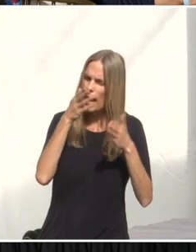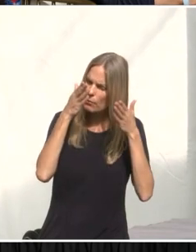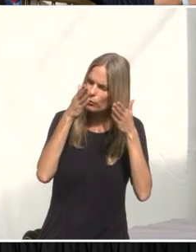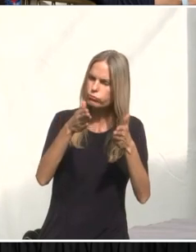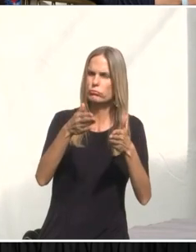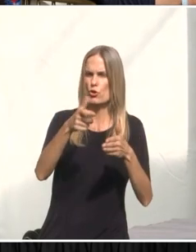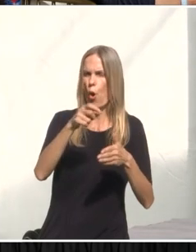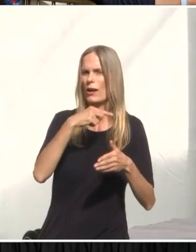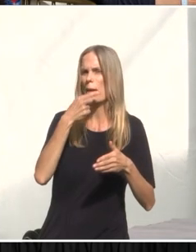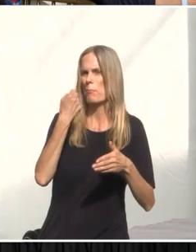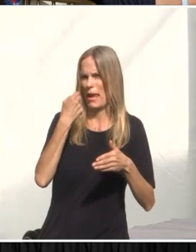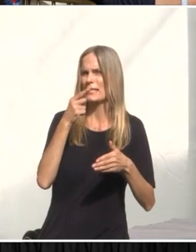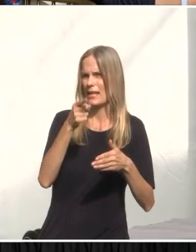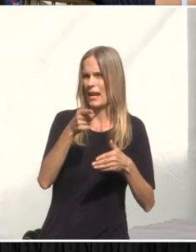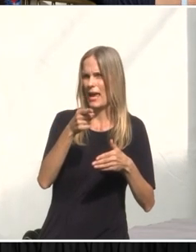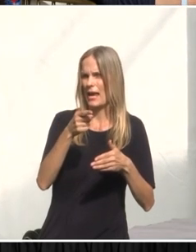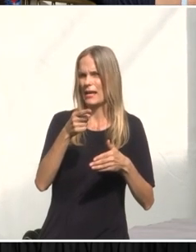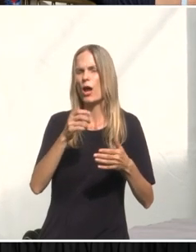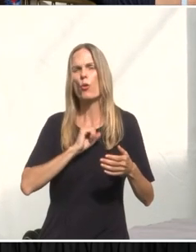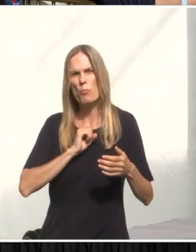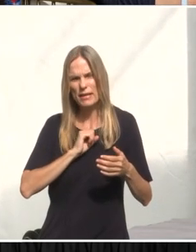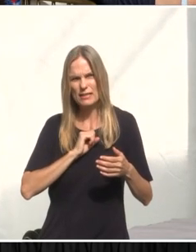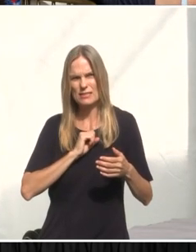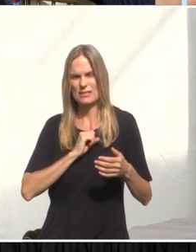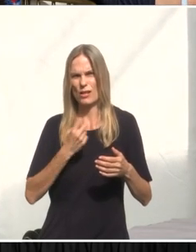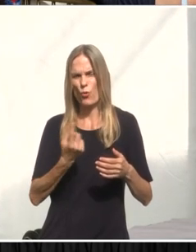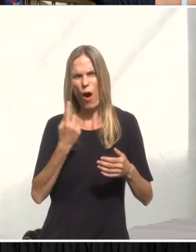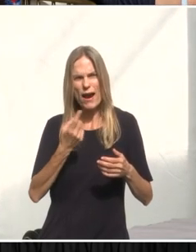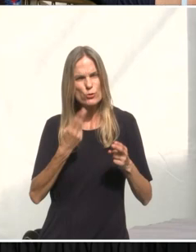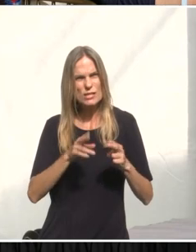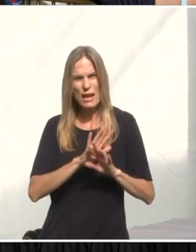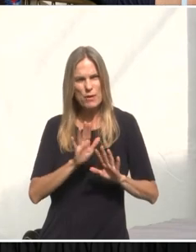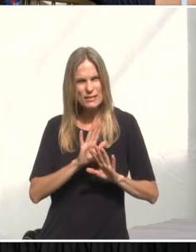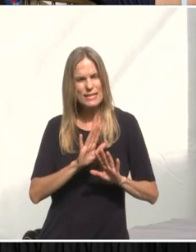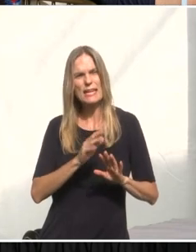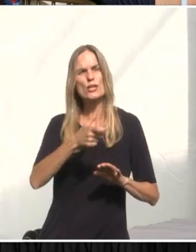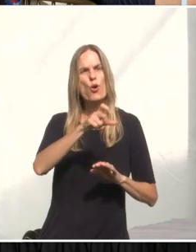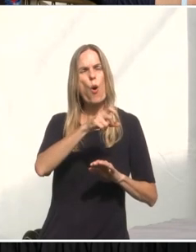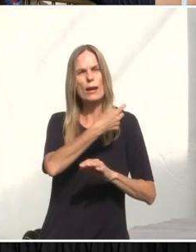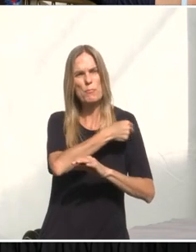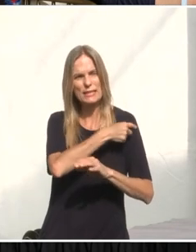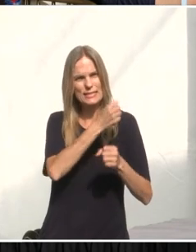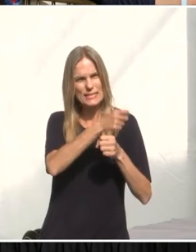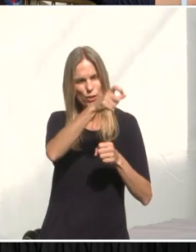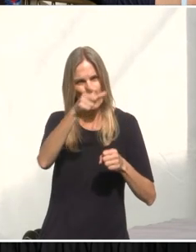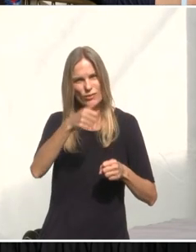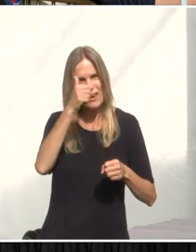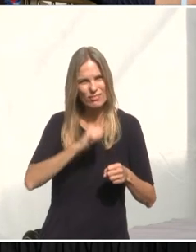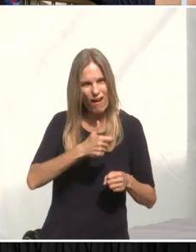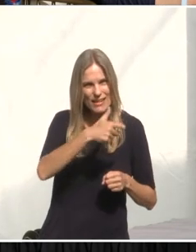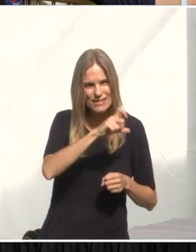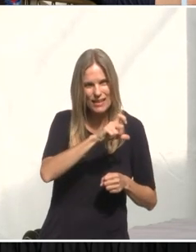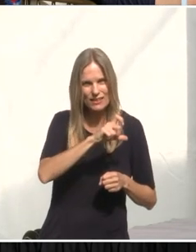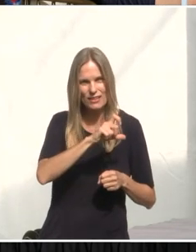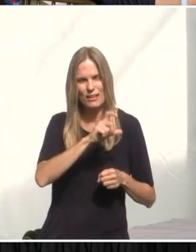the workers are female. I'm very glad for everybody working in the healthcare system. And